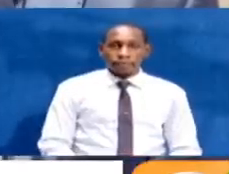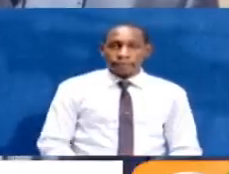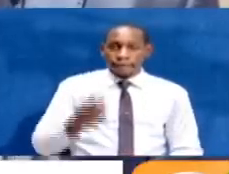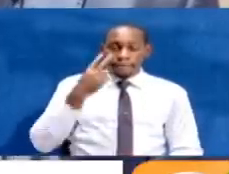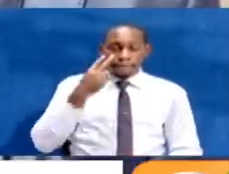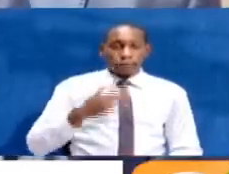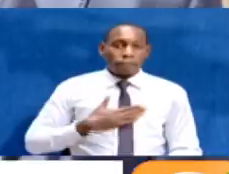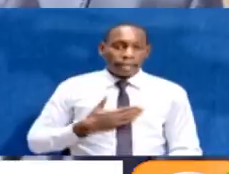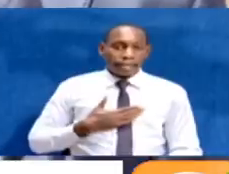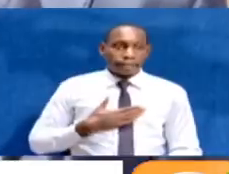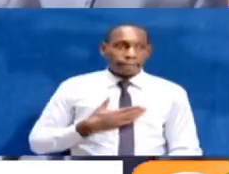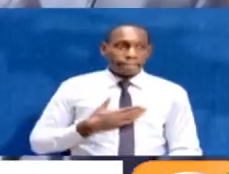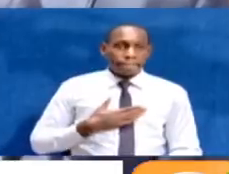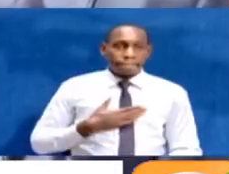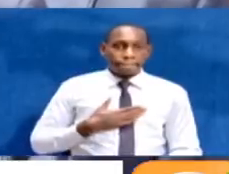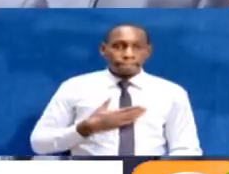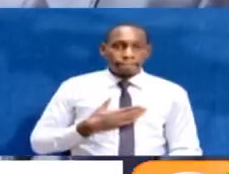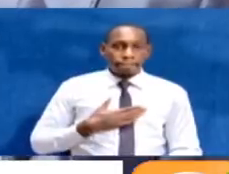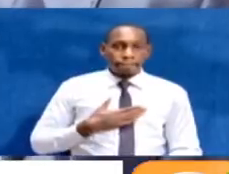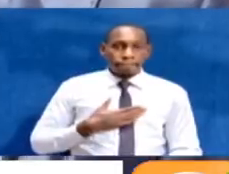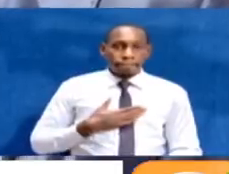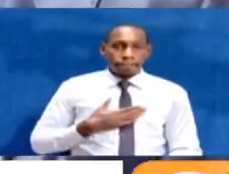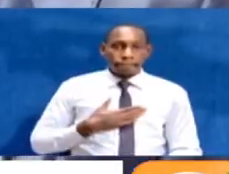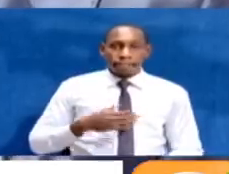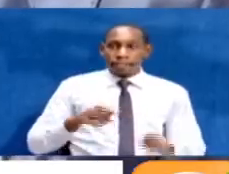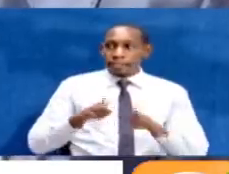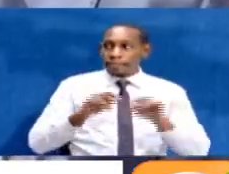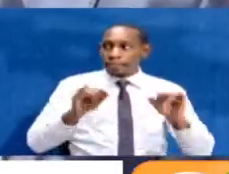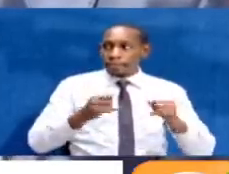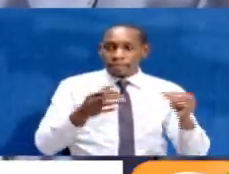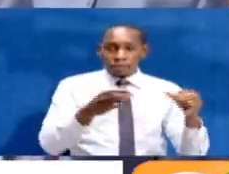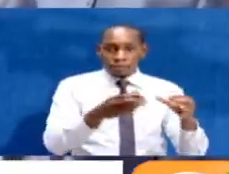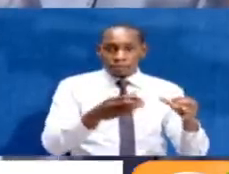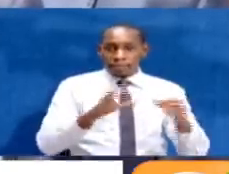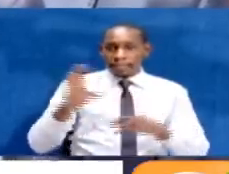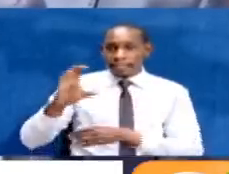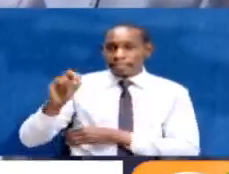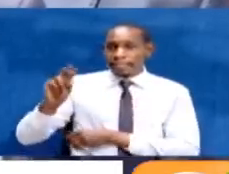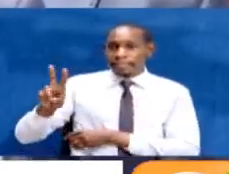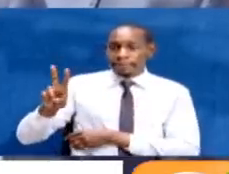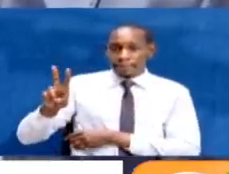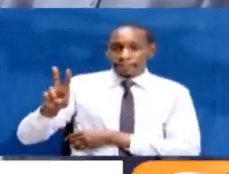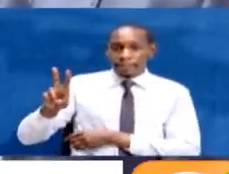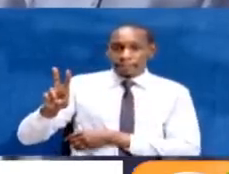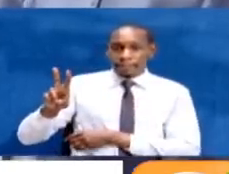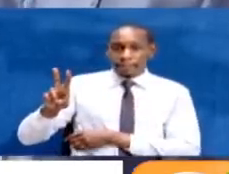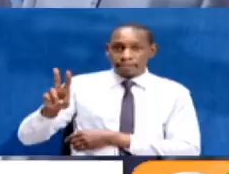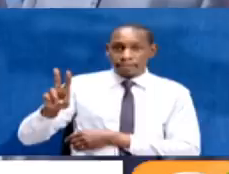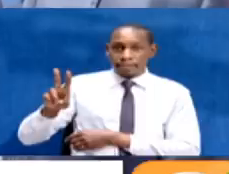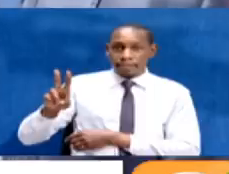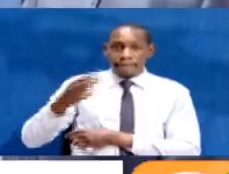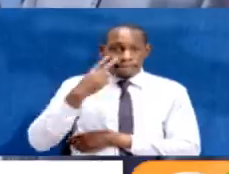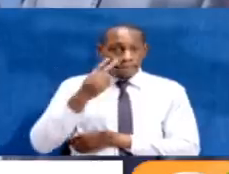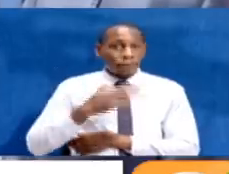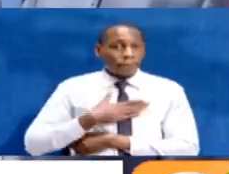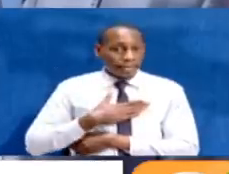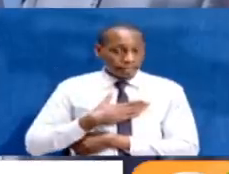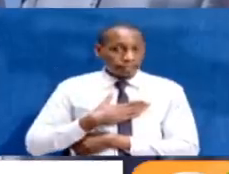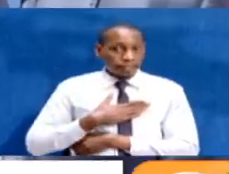My view, like the gang on Citizen Television, my